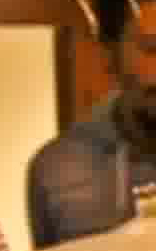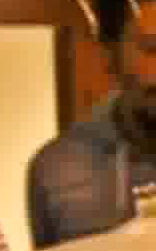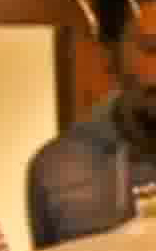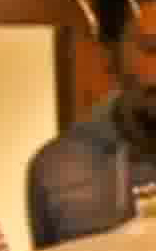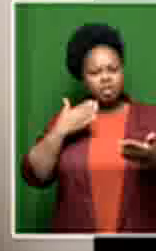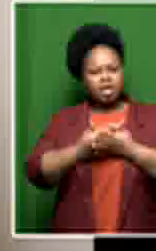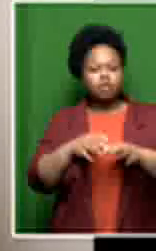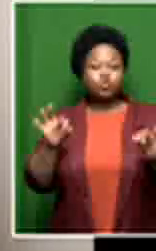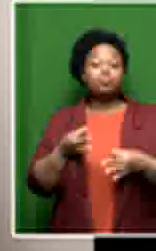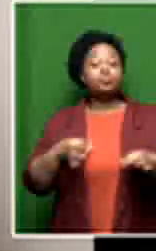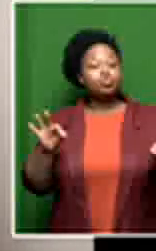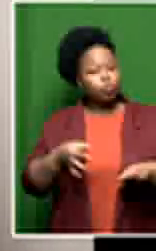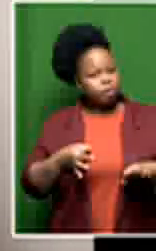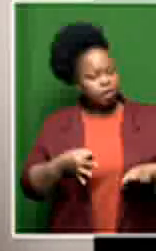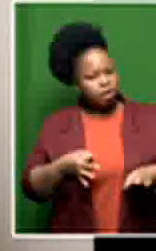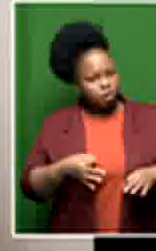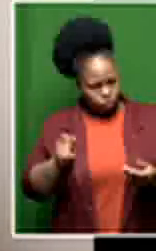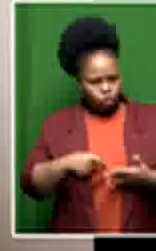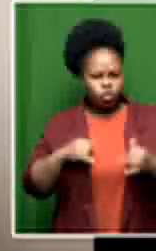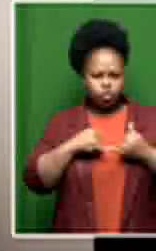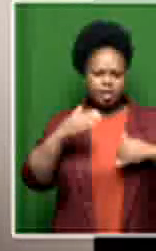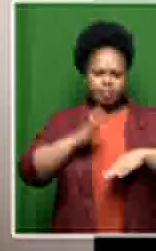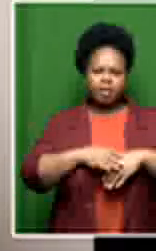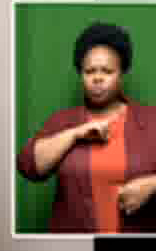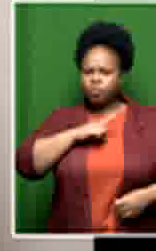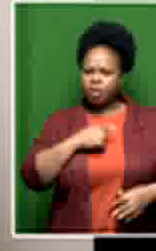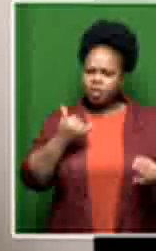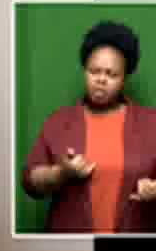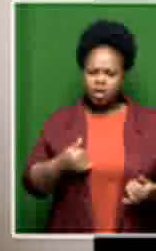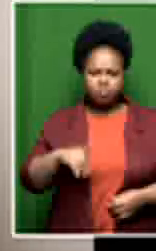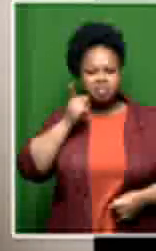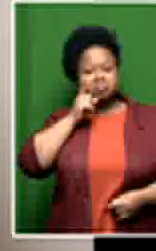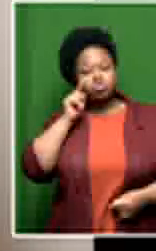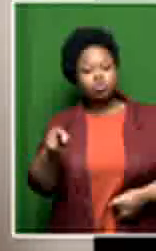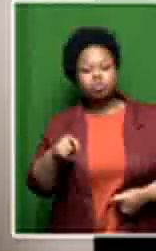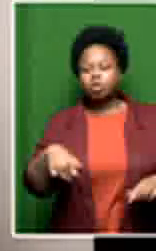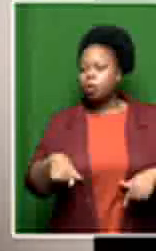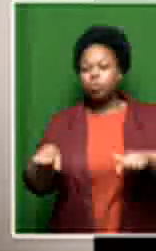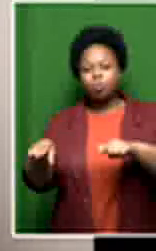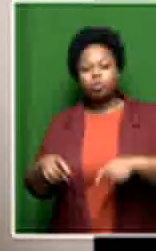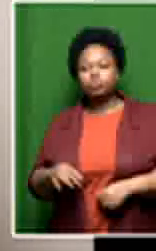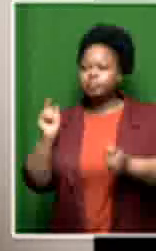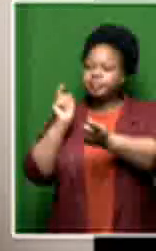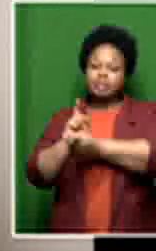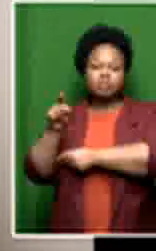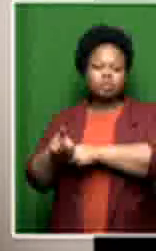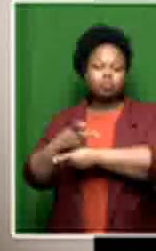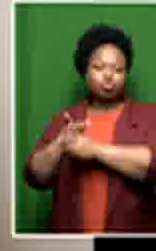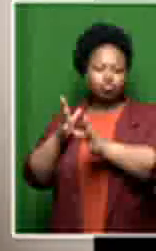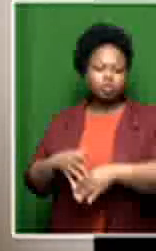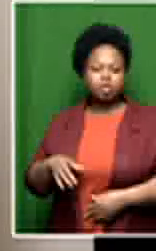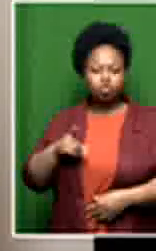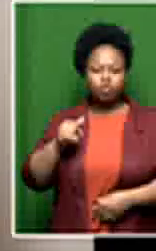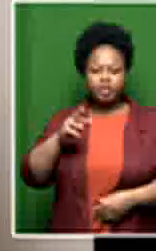to post music, you understand, in the timeline. Just now, I went all the way to Limpopo and met with this other producer